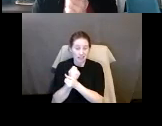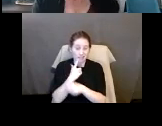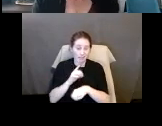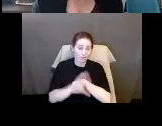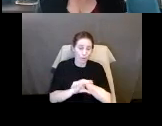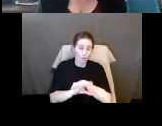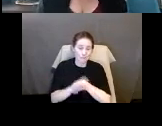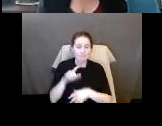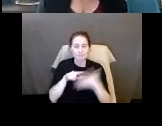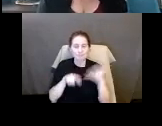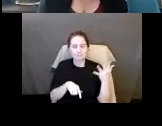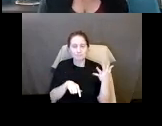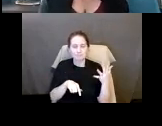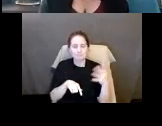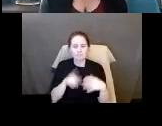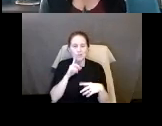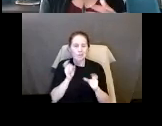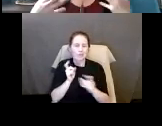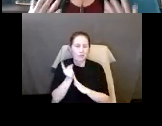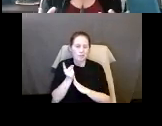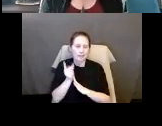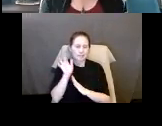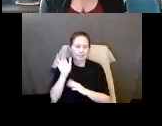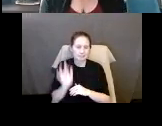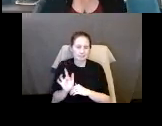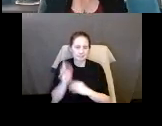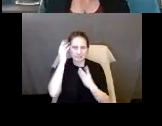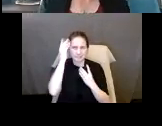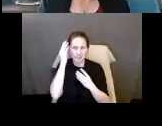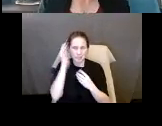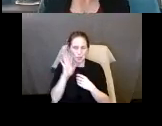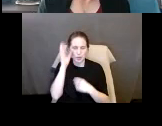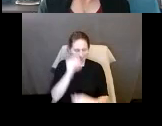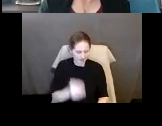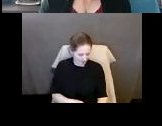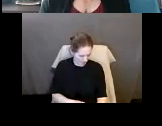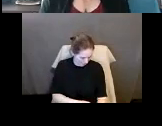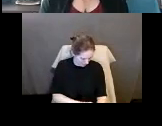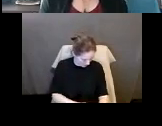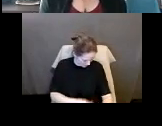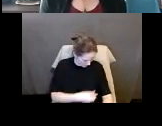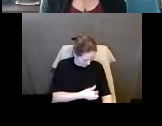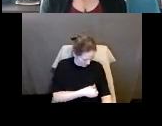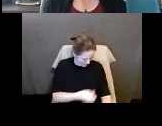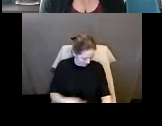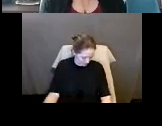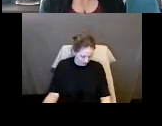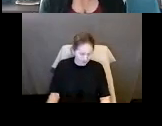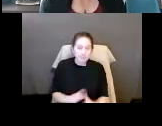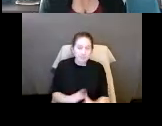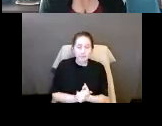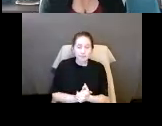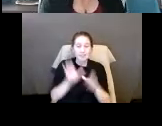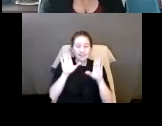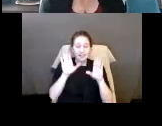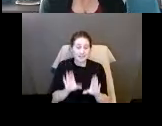to be there? So I'll give you just a minute to think about that. But it is